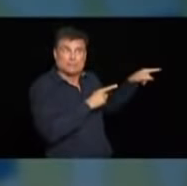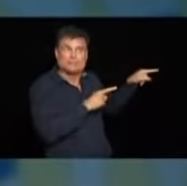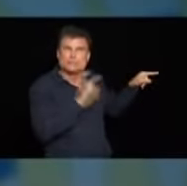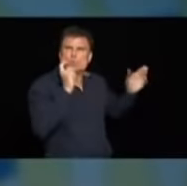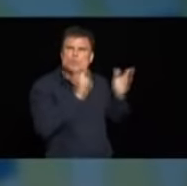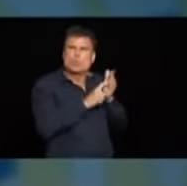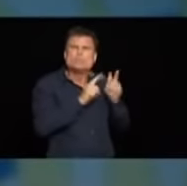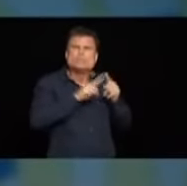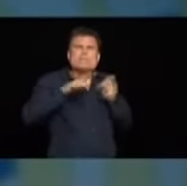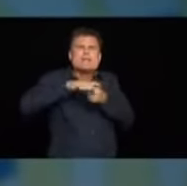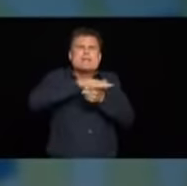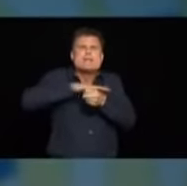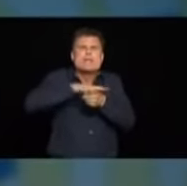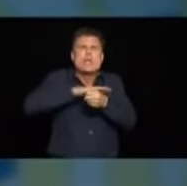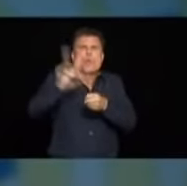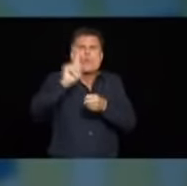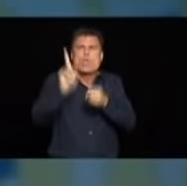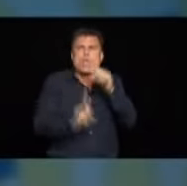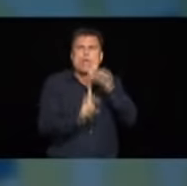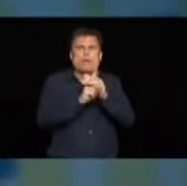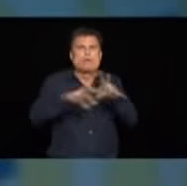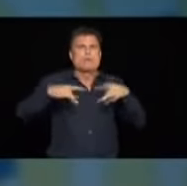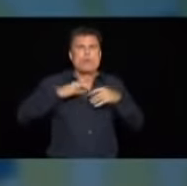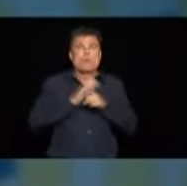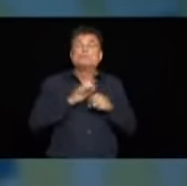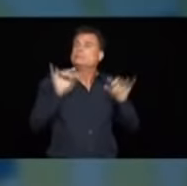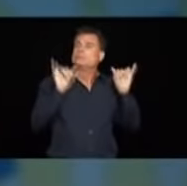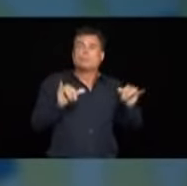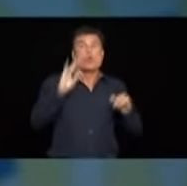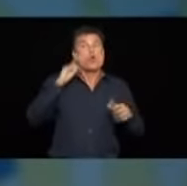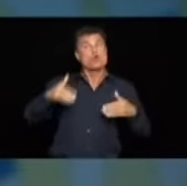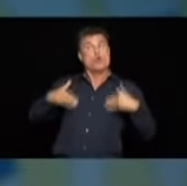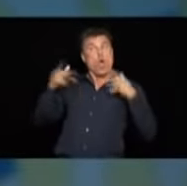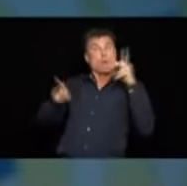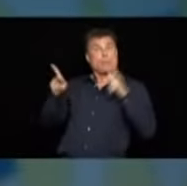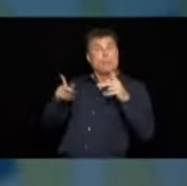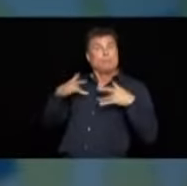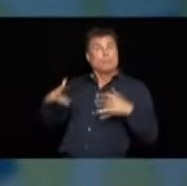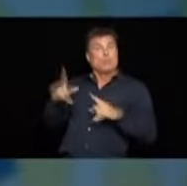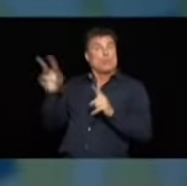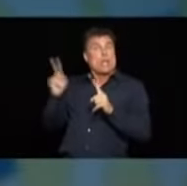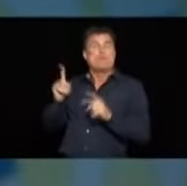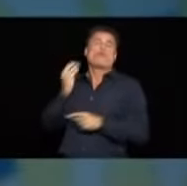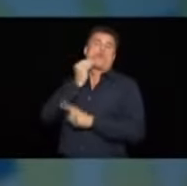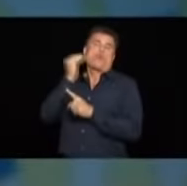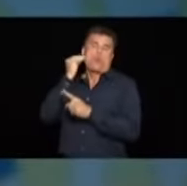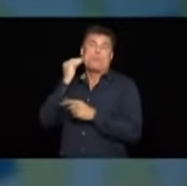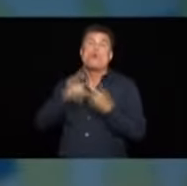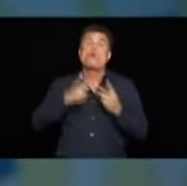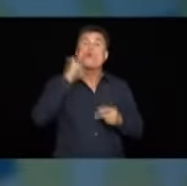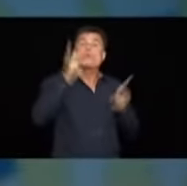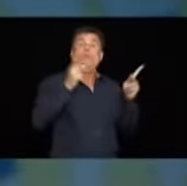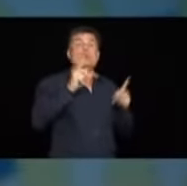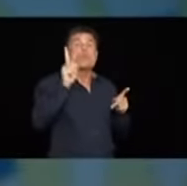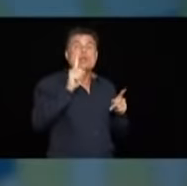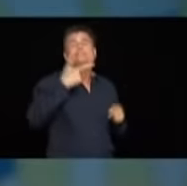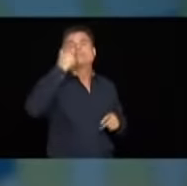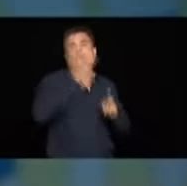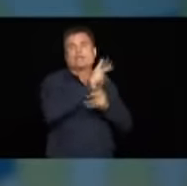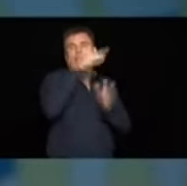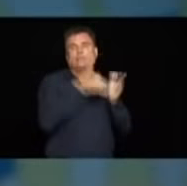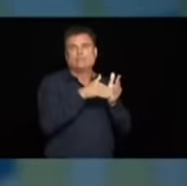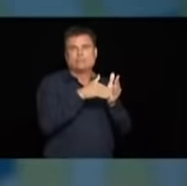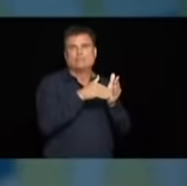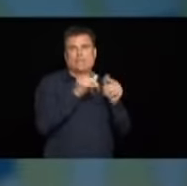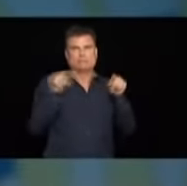exposures, particularly in young people, were at home, and in older people in long-term care and other settings. And finally, the bottom one is the one I